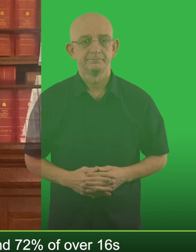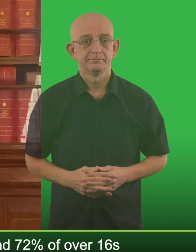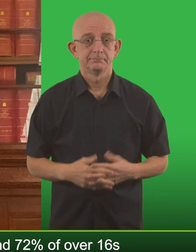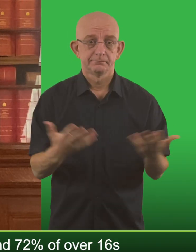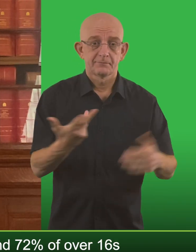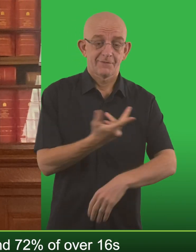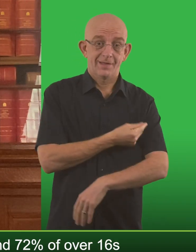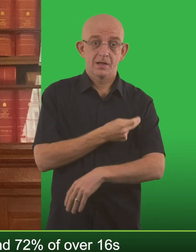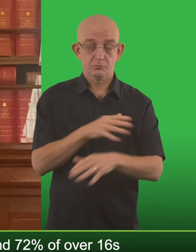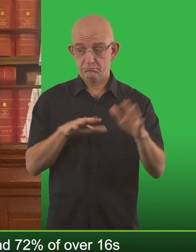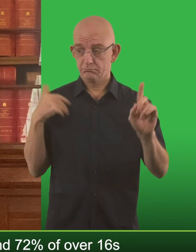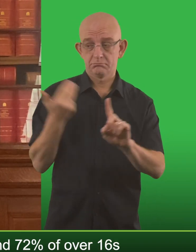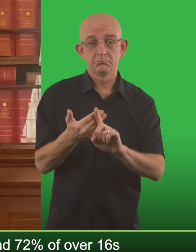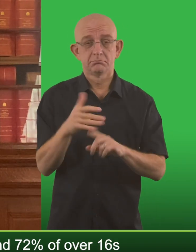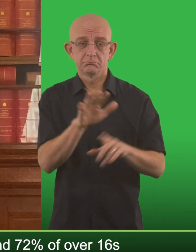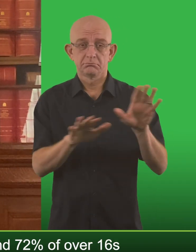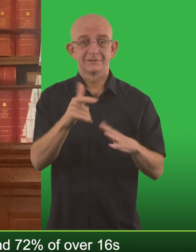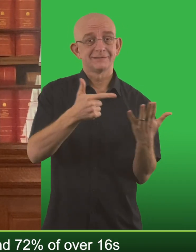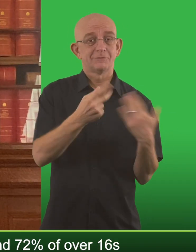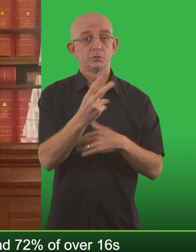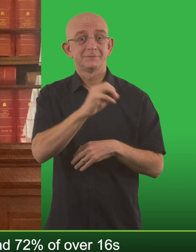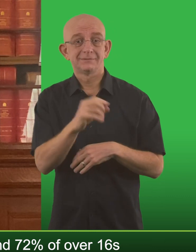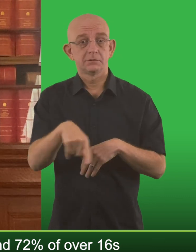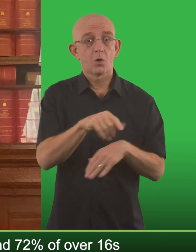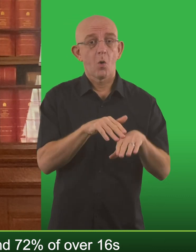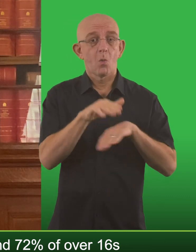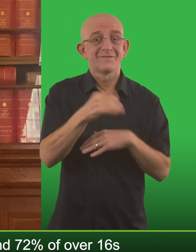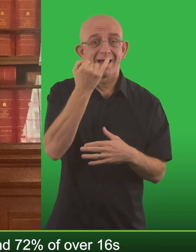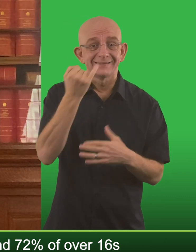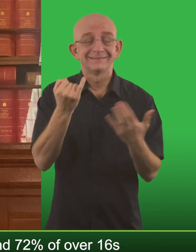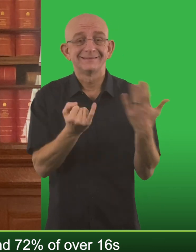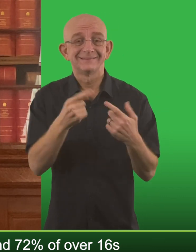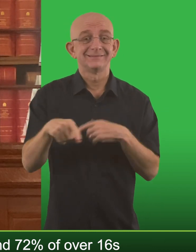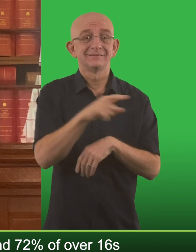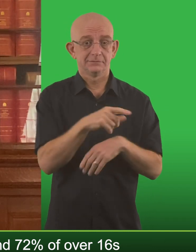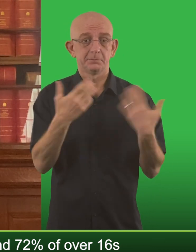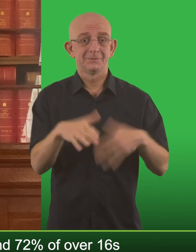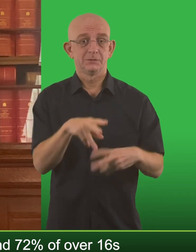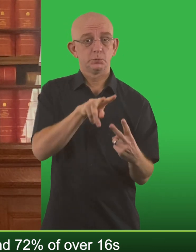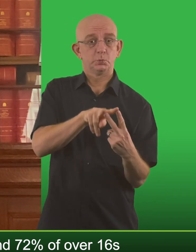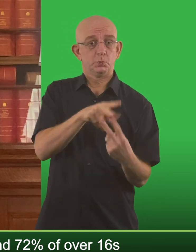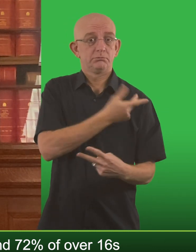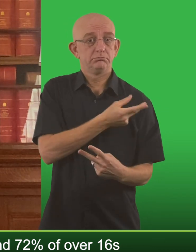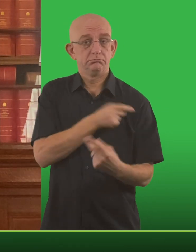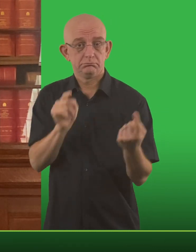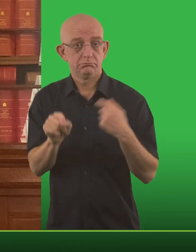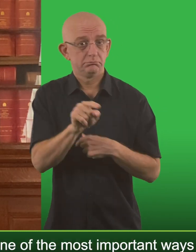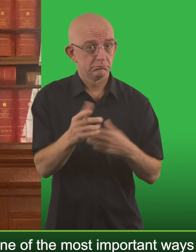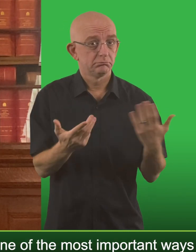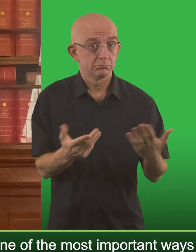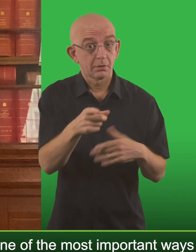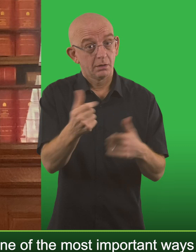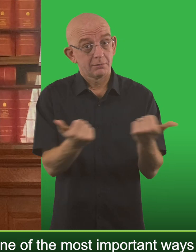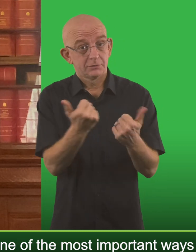So in terms of vaccinations, around 72% of over 16s have received 2 doses of vaccination.